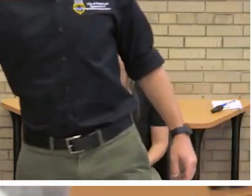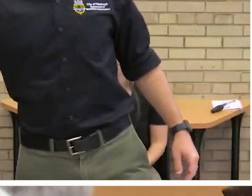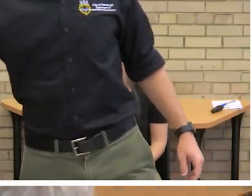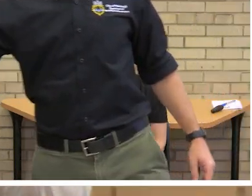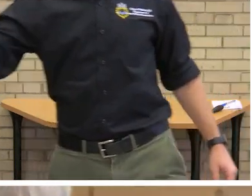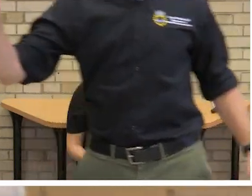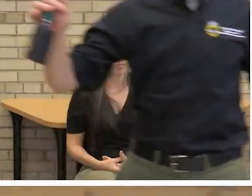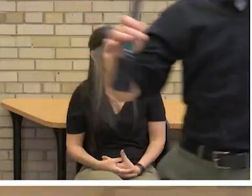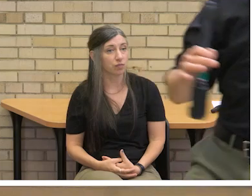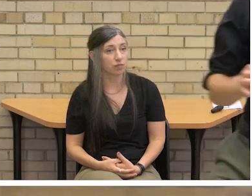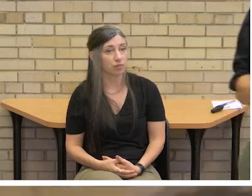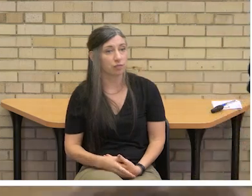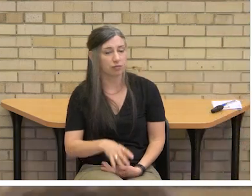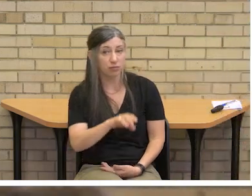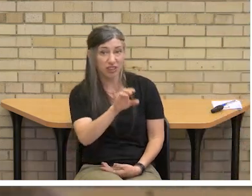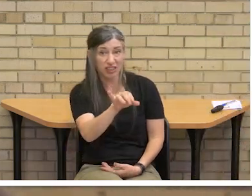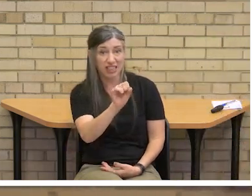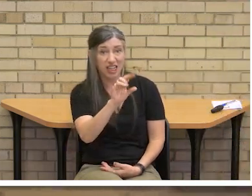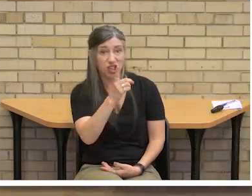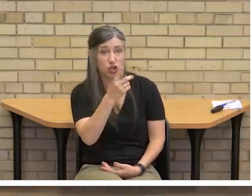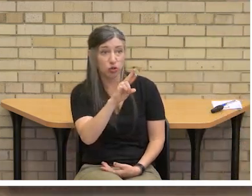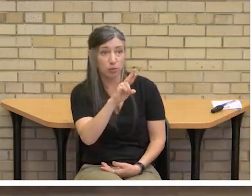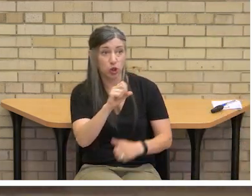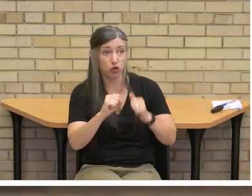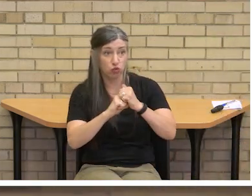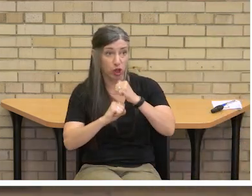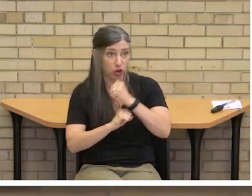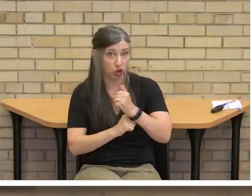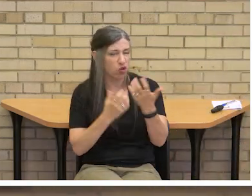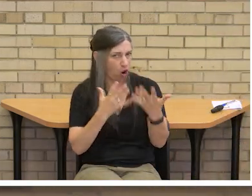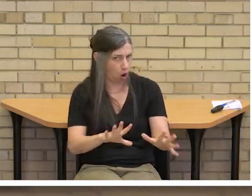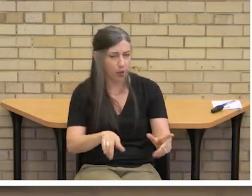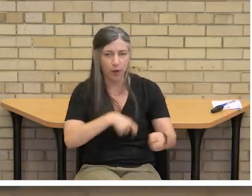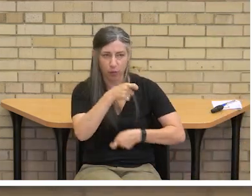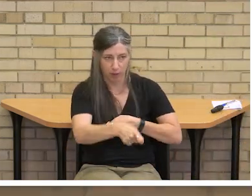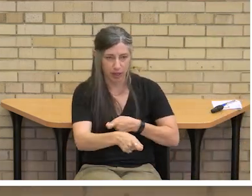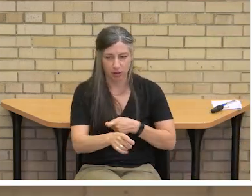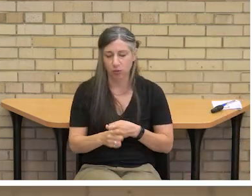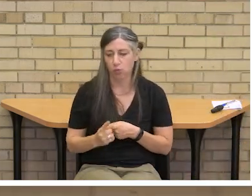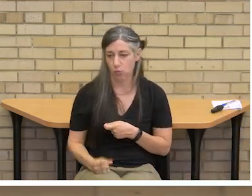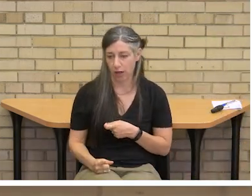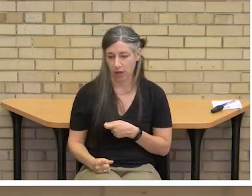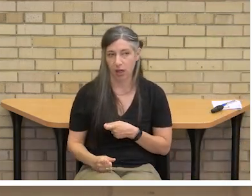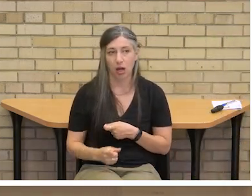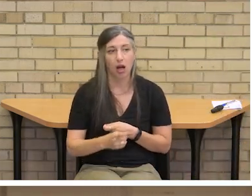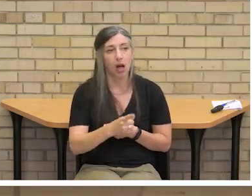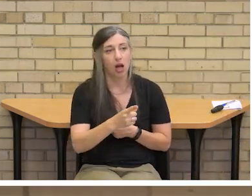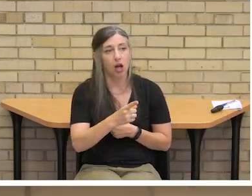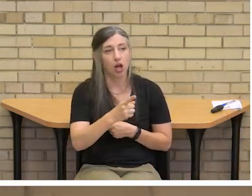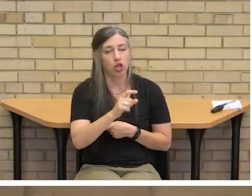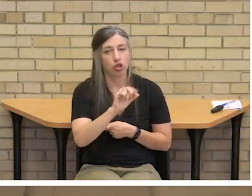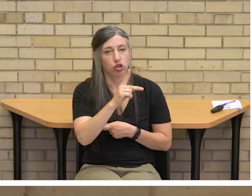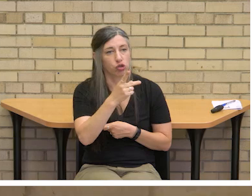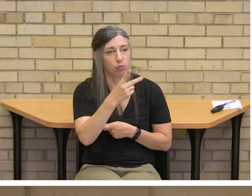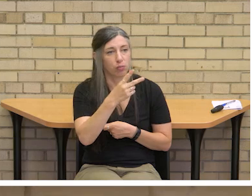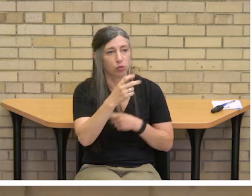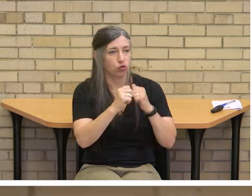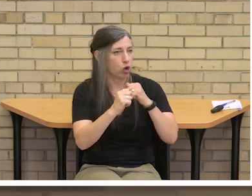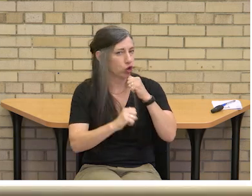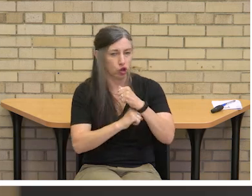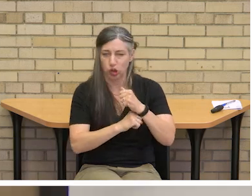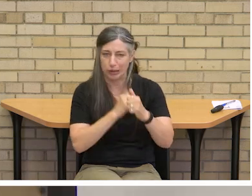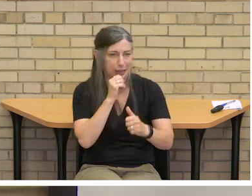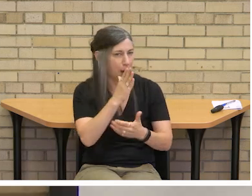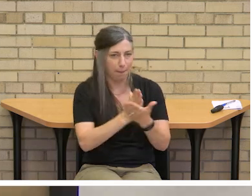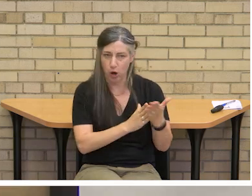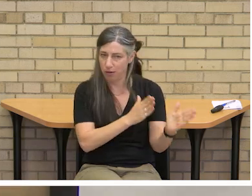Zach, the superstructure the original superstructure has already been replaced. Right. And so the superstructure is not a contributing element.